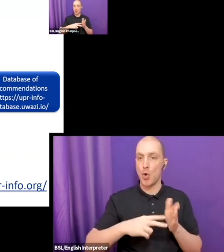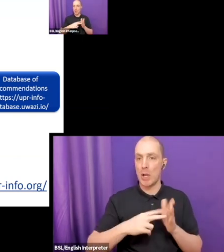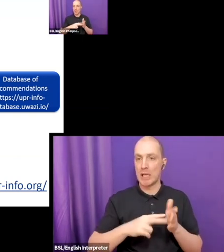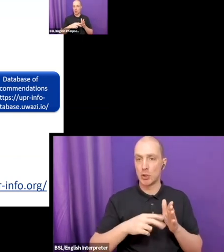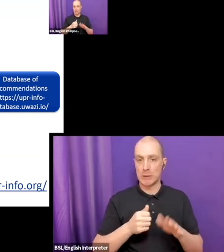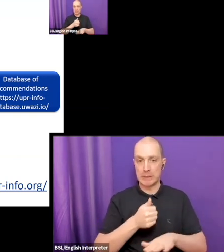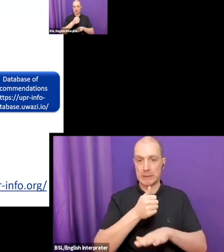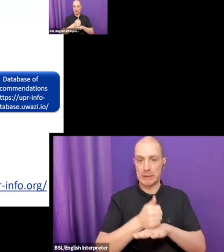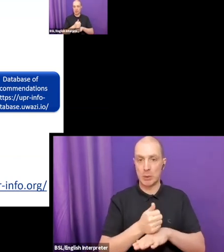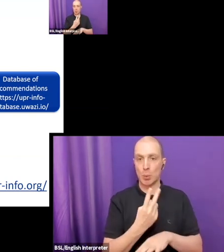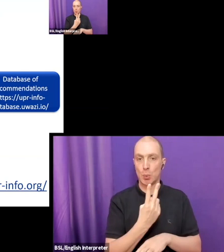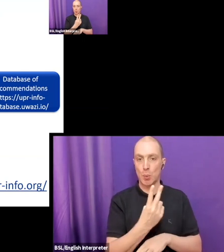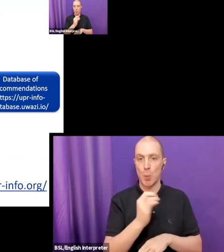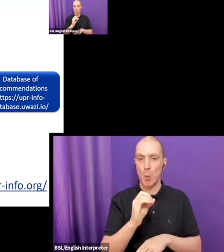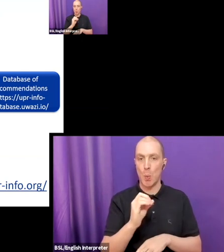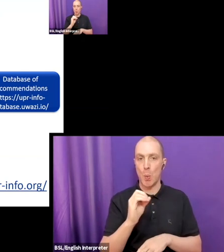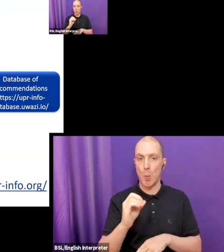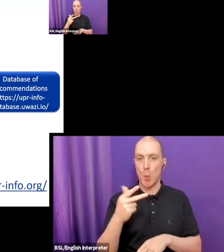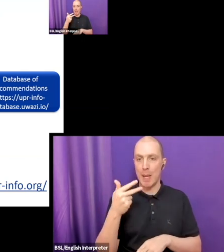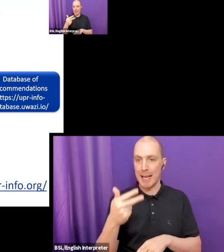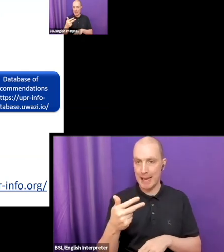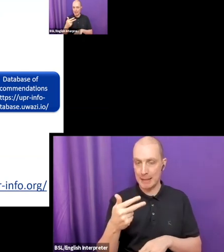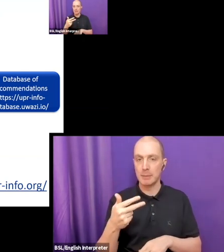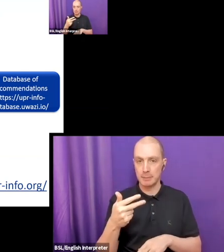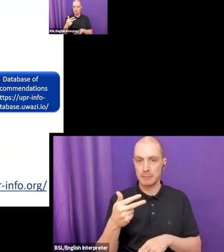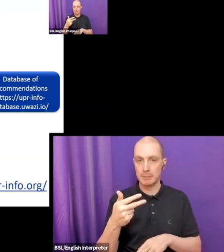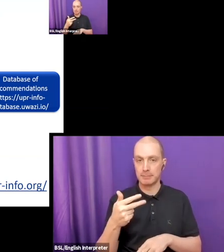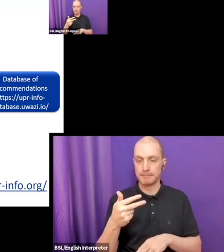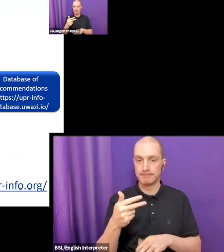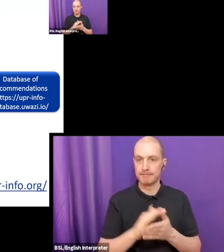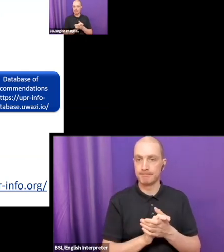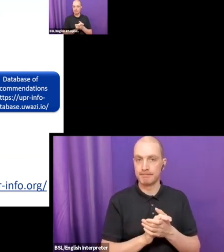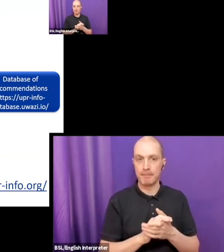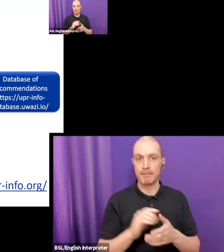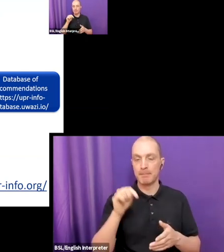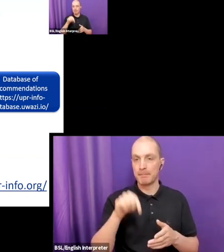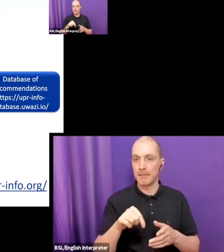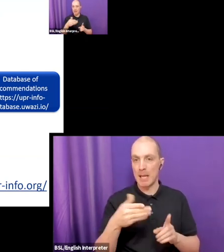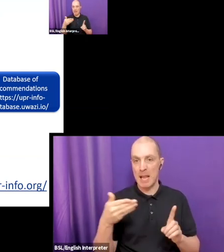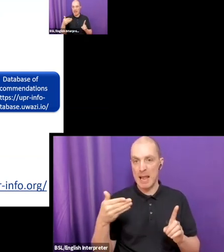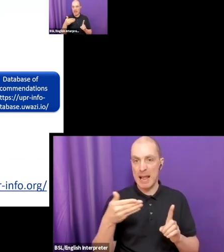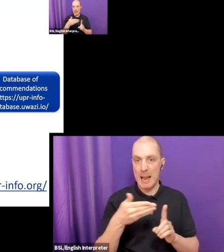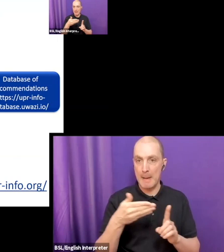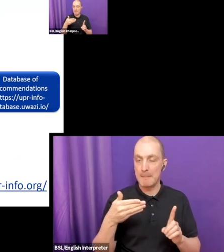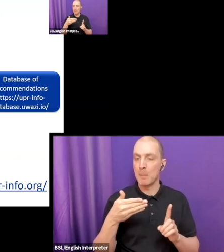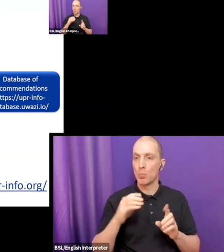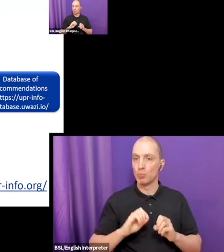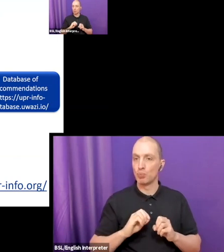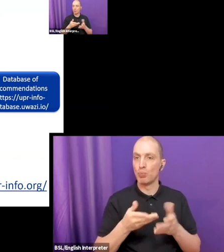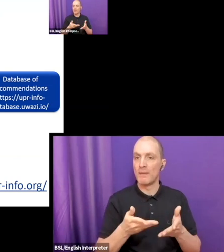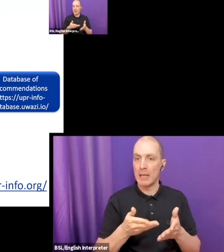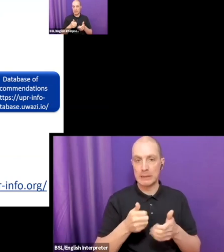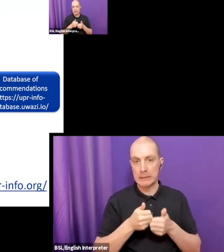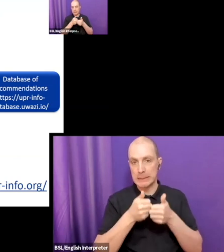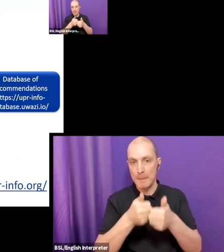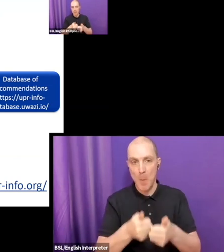in 2008 when the mechanism was born, and its main objective is really to provide support to all